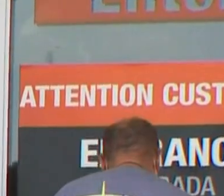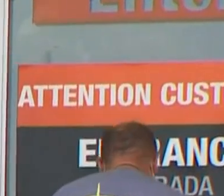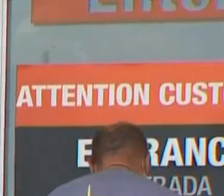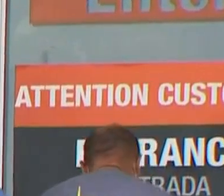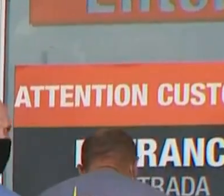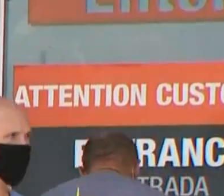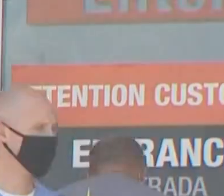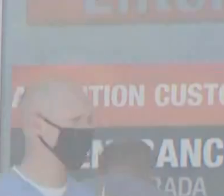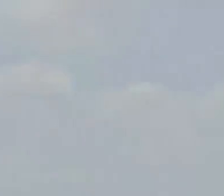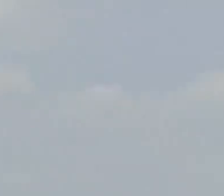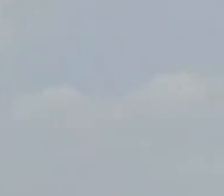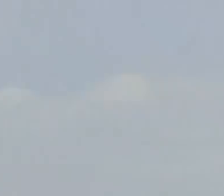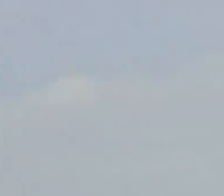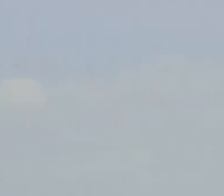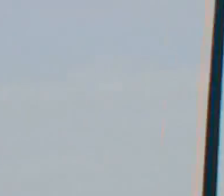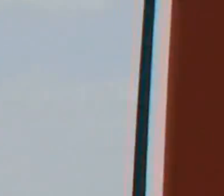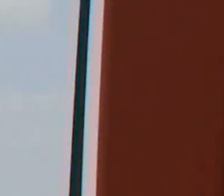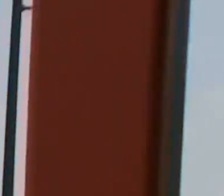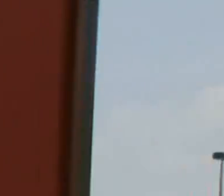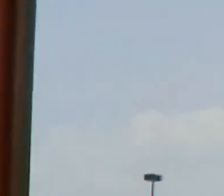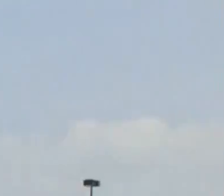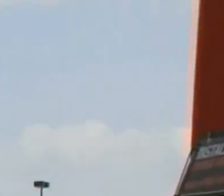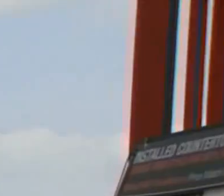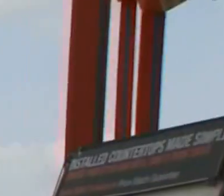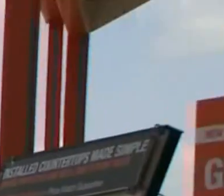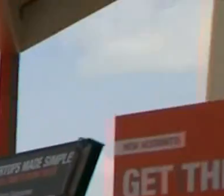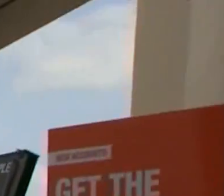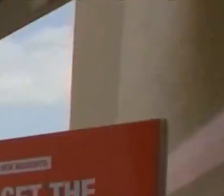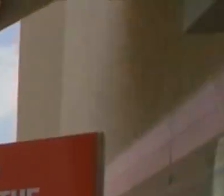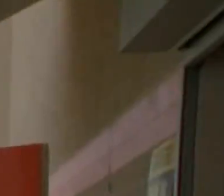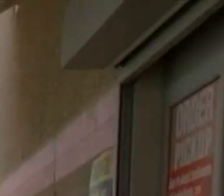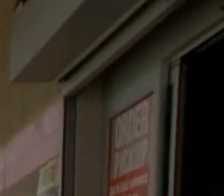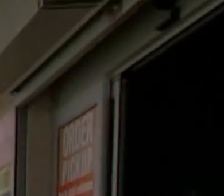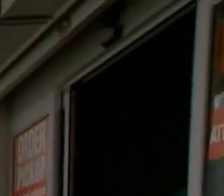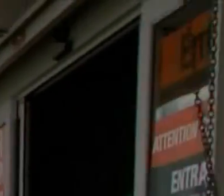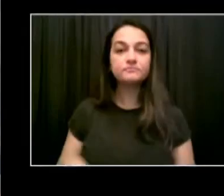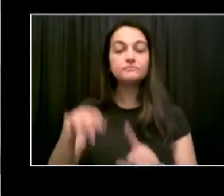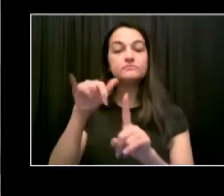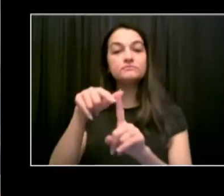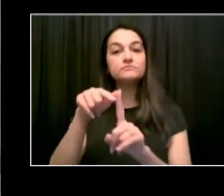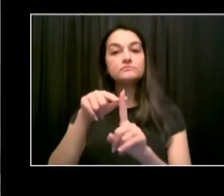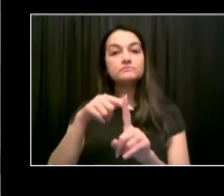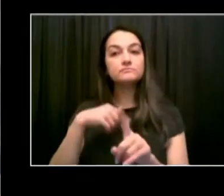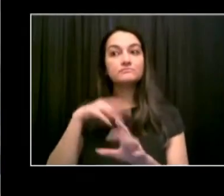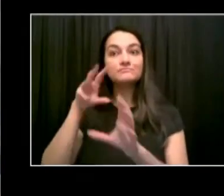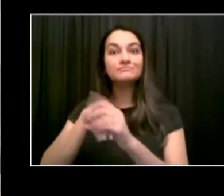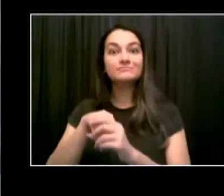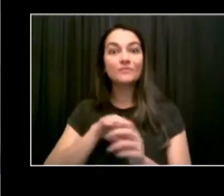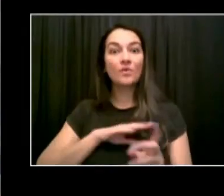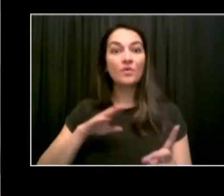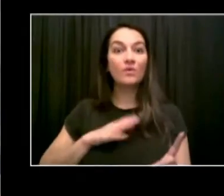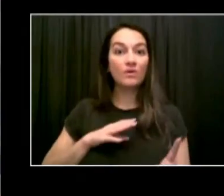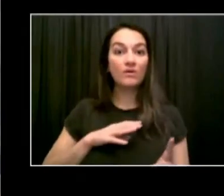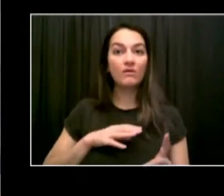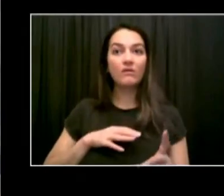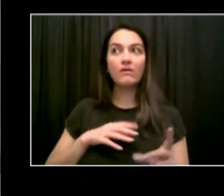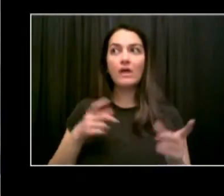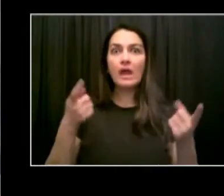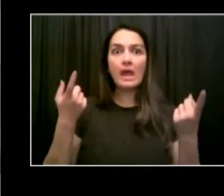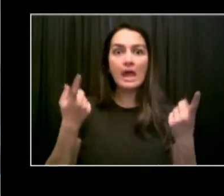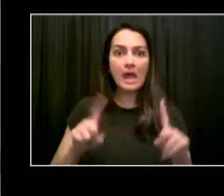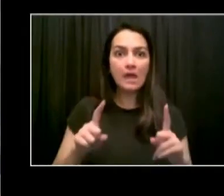owners say their livelihoods depend on vaccinations. Many businesses cannot afford to live through another shutdown,